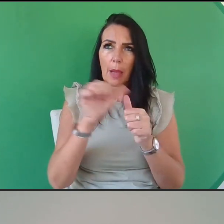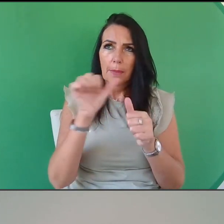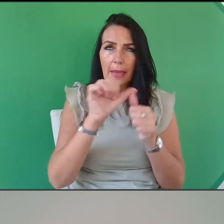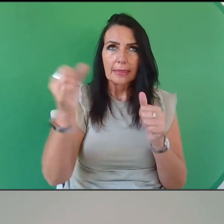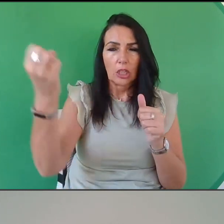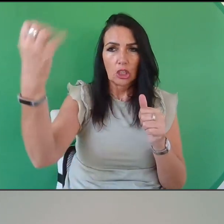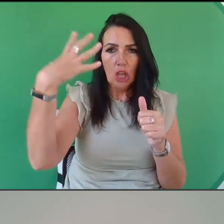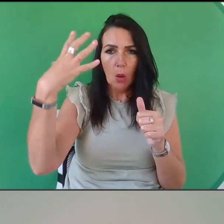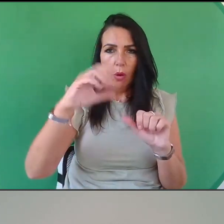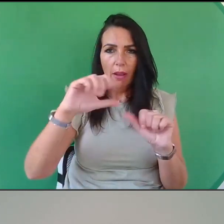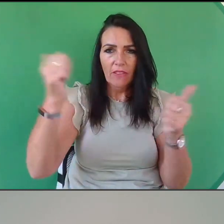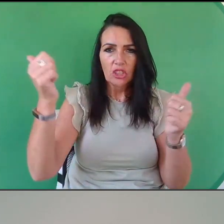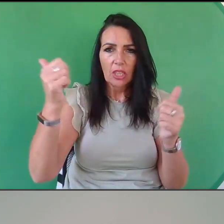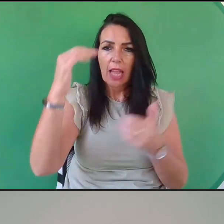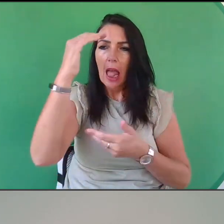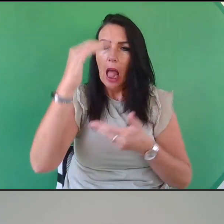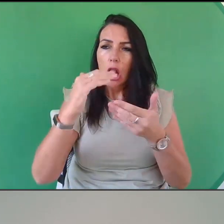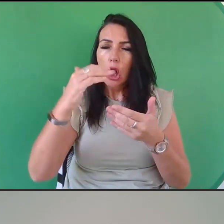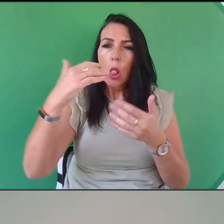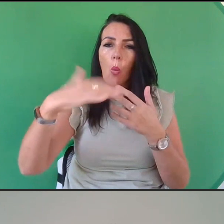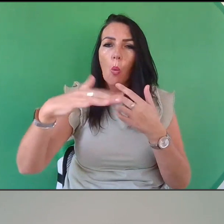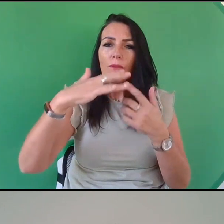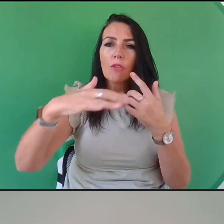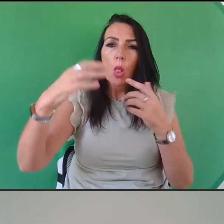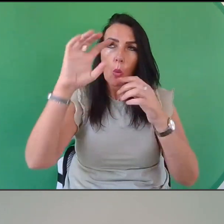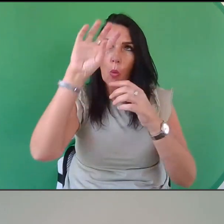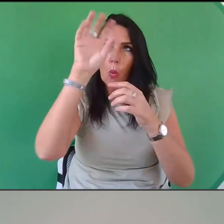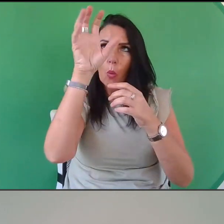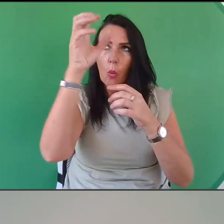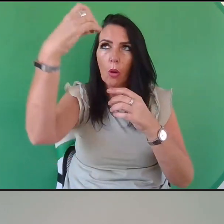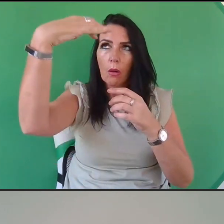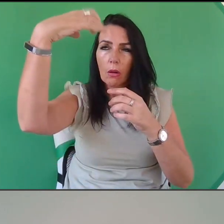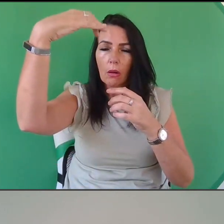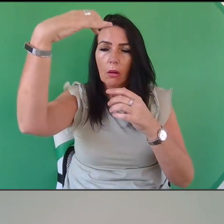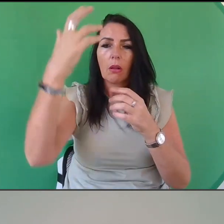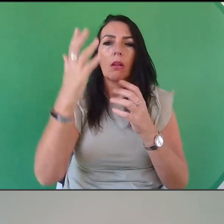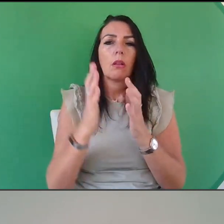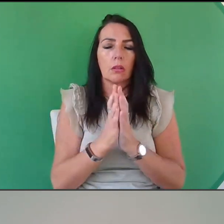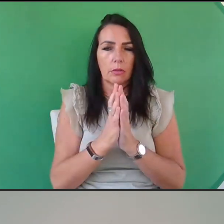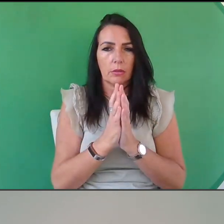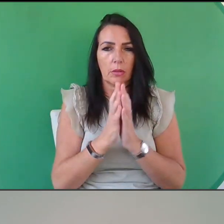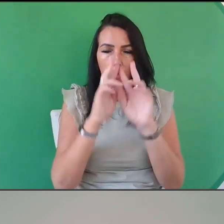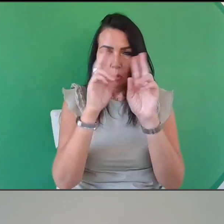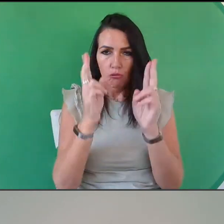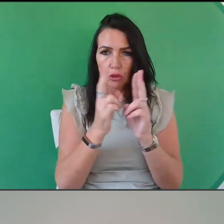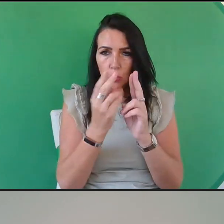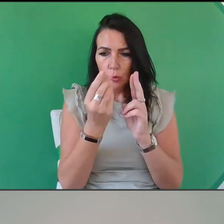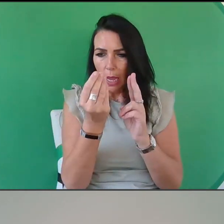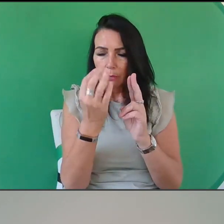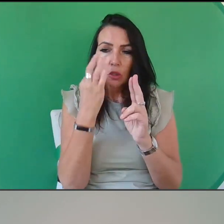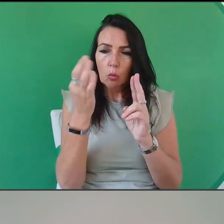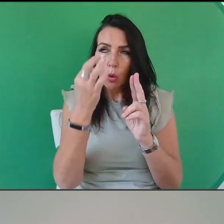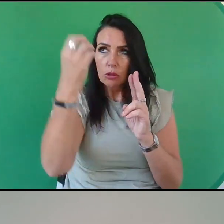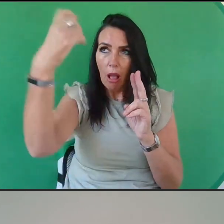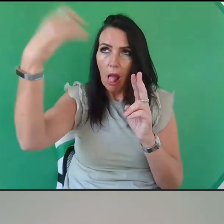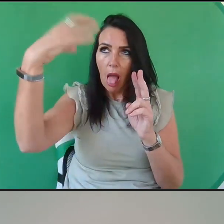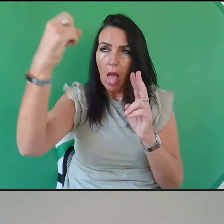efficient low flow shower heads, so that they reduce the amount of water that's coming